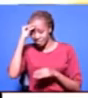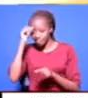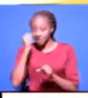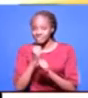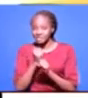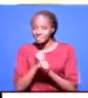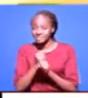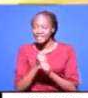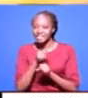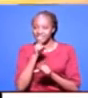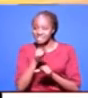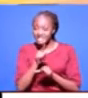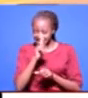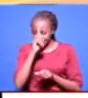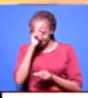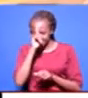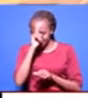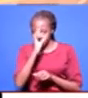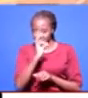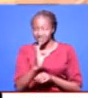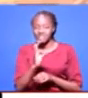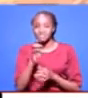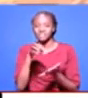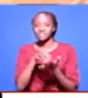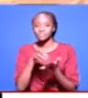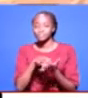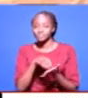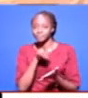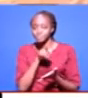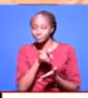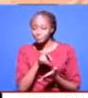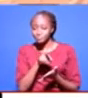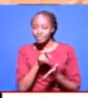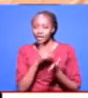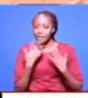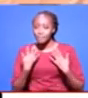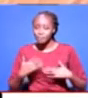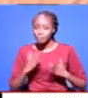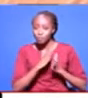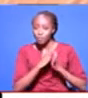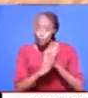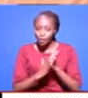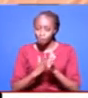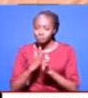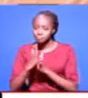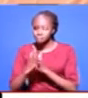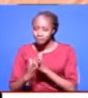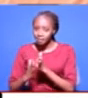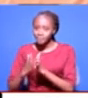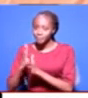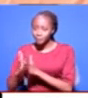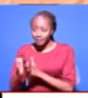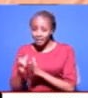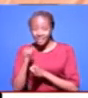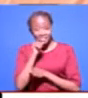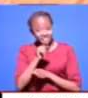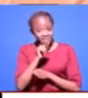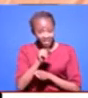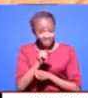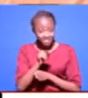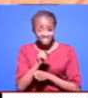so seriously, and the planners and everything, to plan an occasion of this kind mm-hmm. is